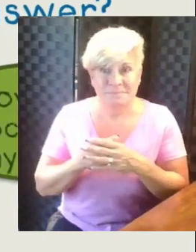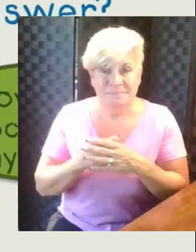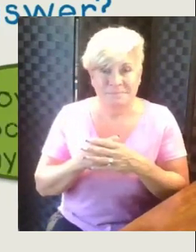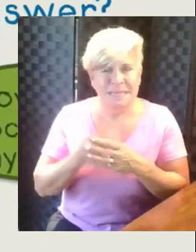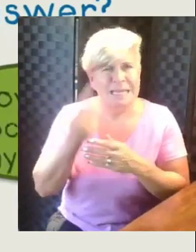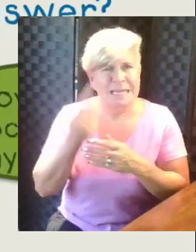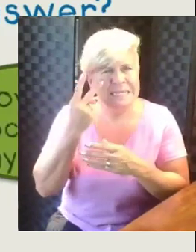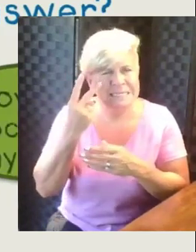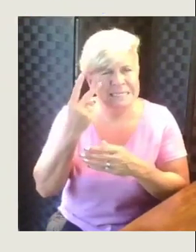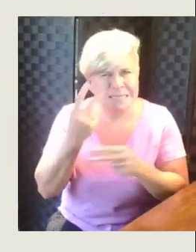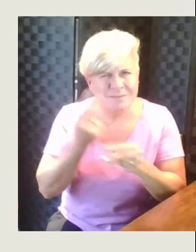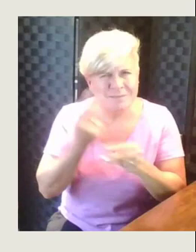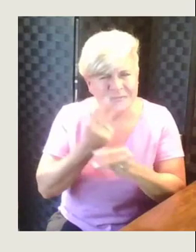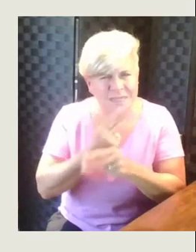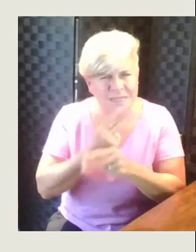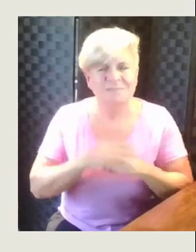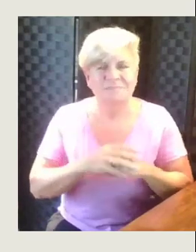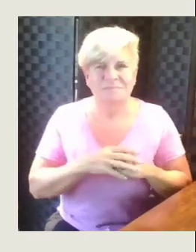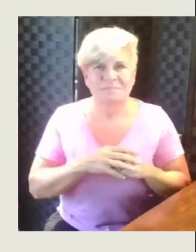Let's see if we can find out, Ian.